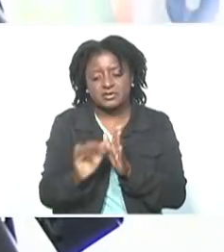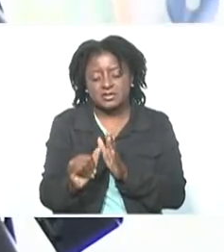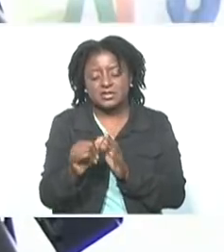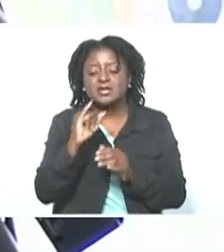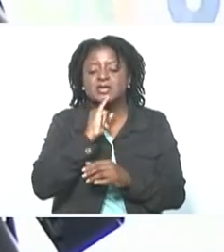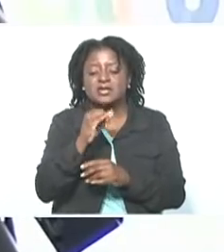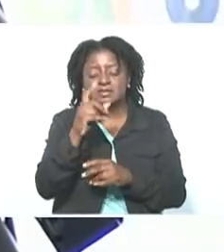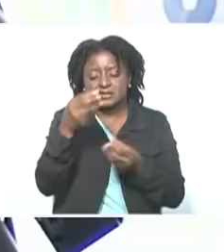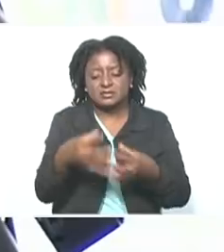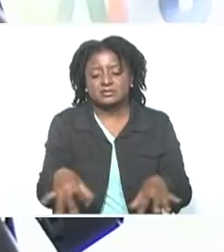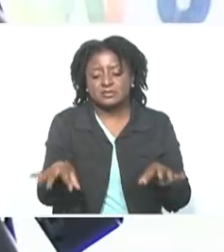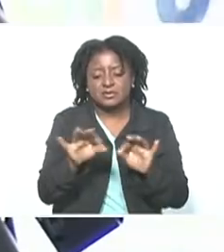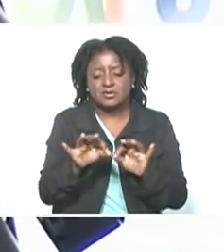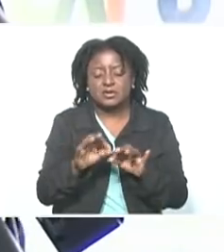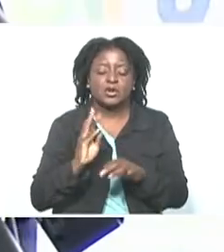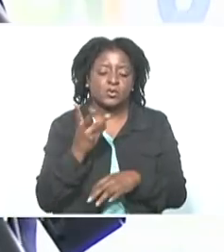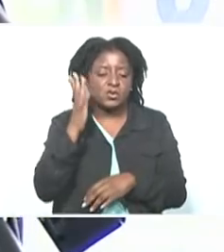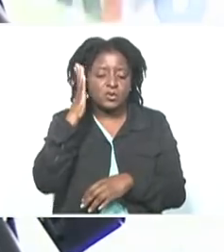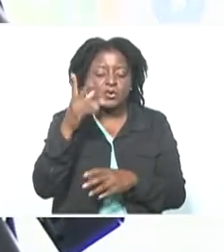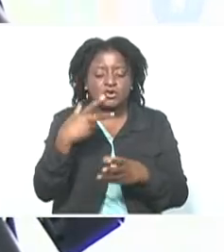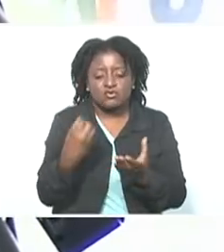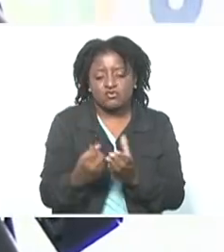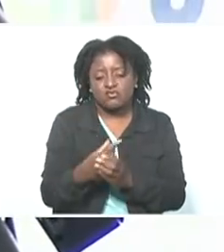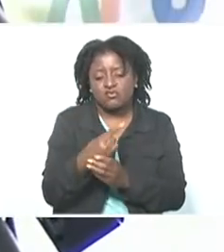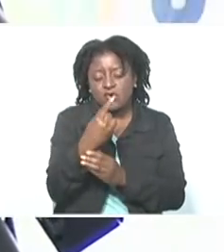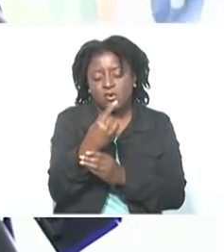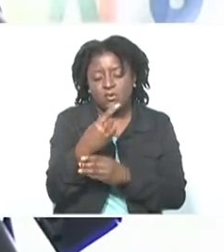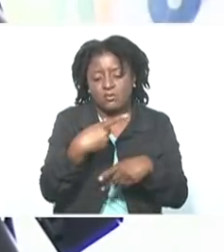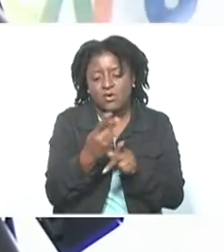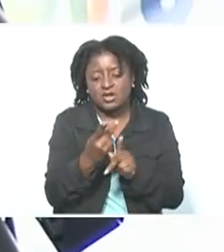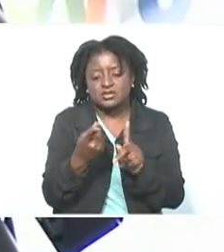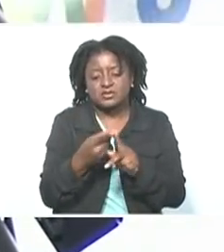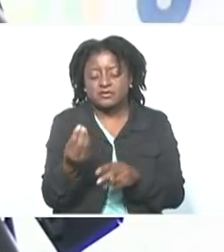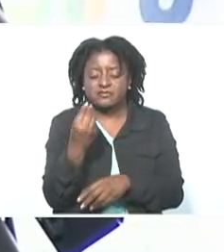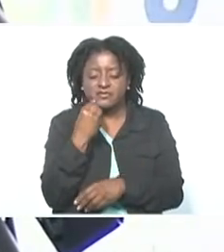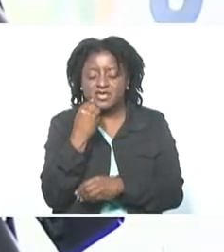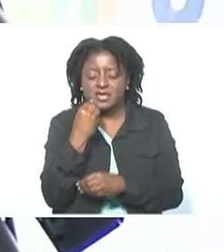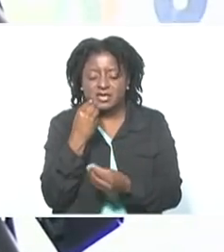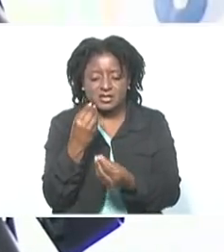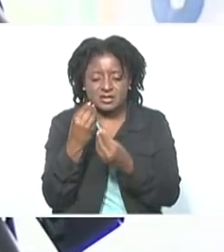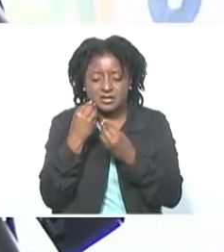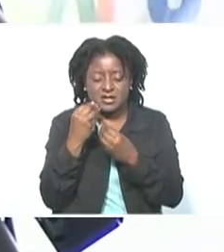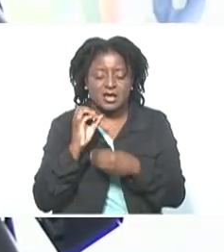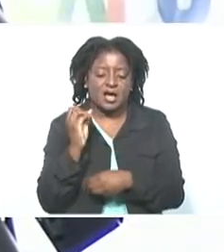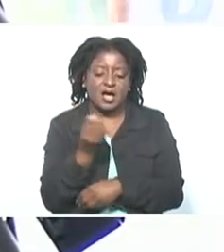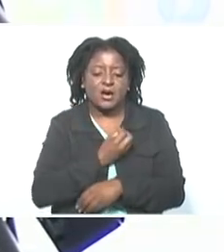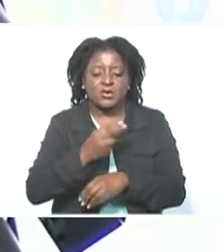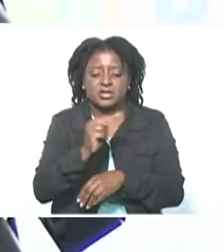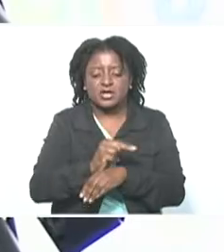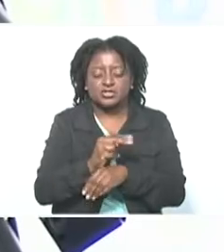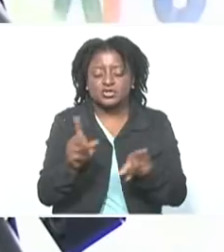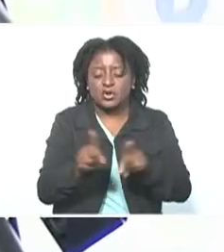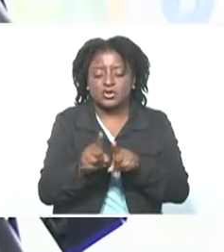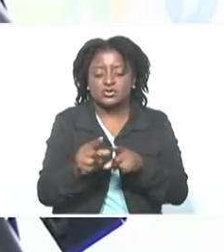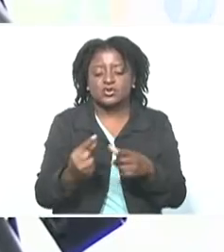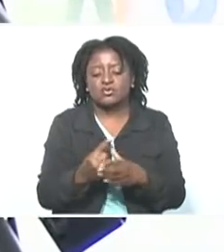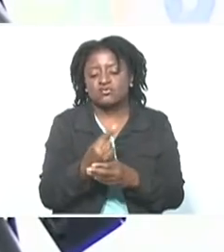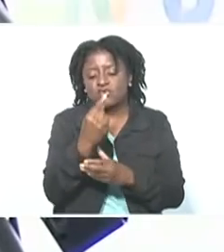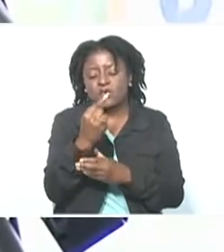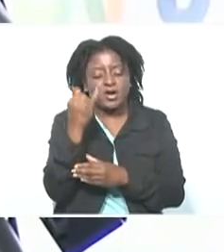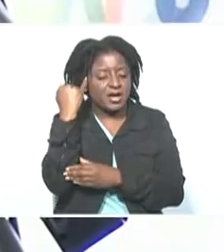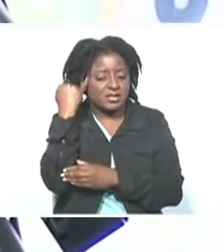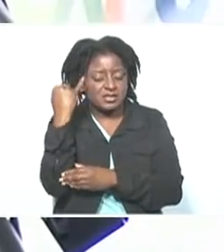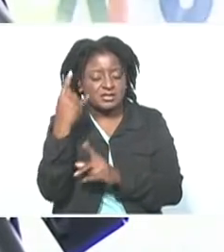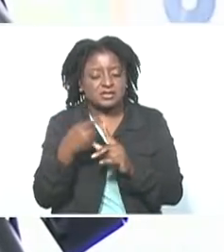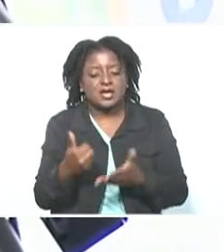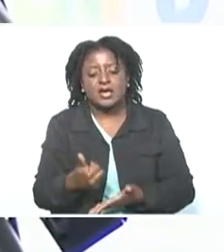We will not only grow products that can feed our nation, but also grow ideas that will help this country in countless